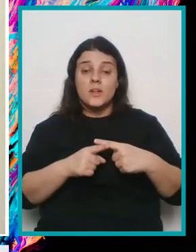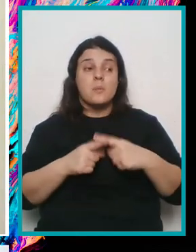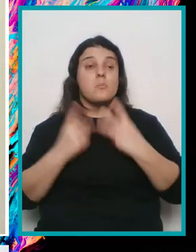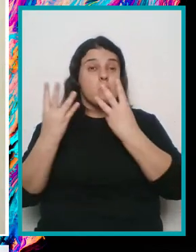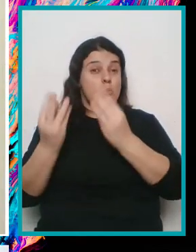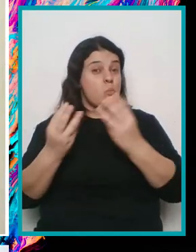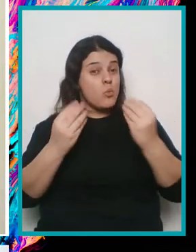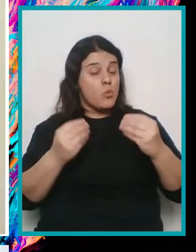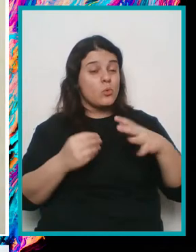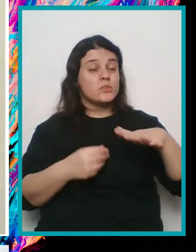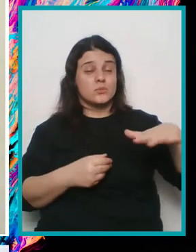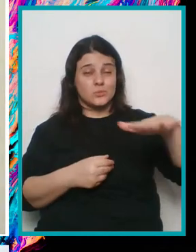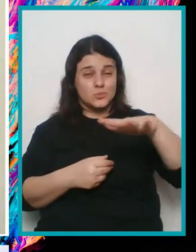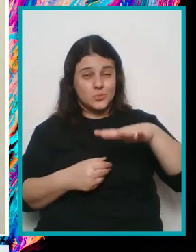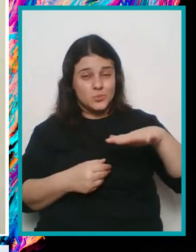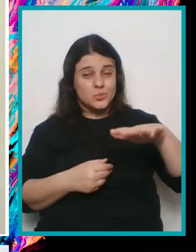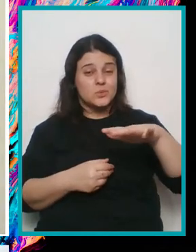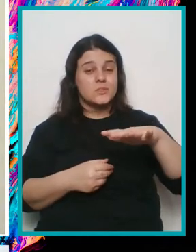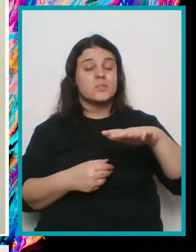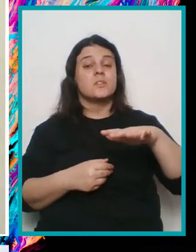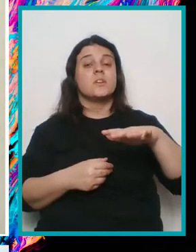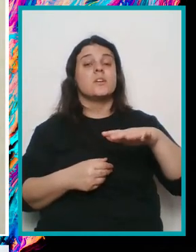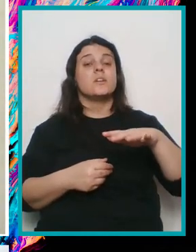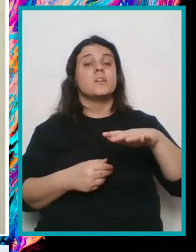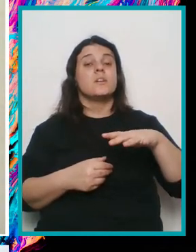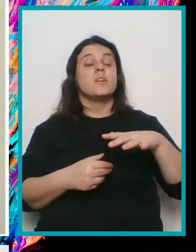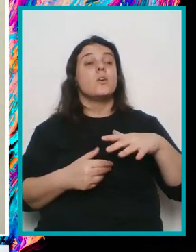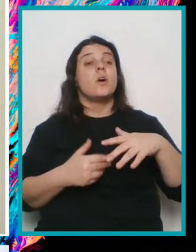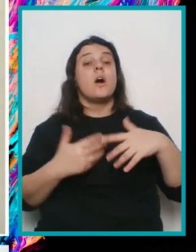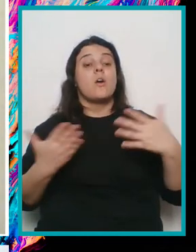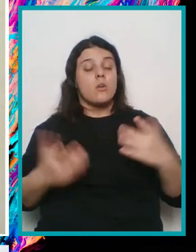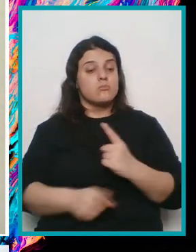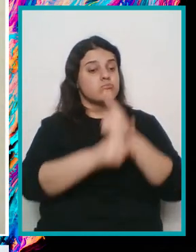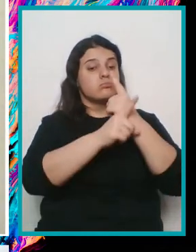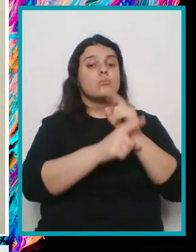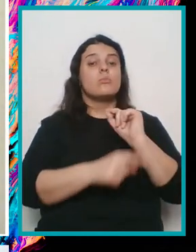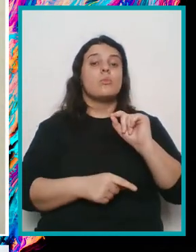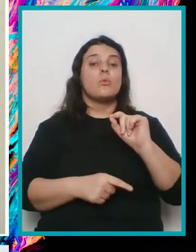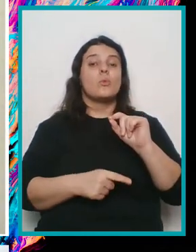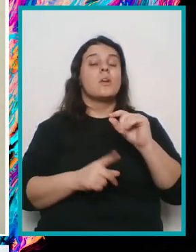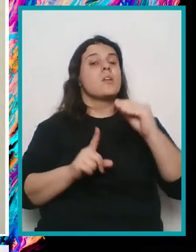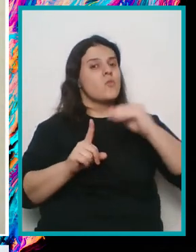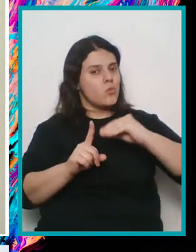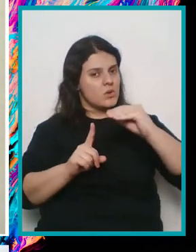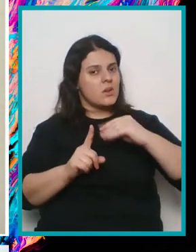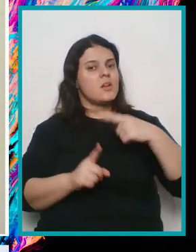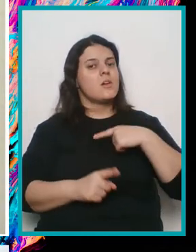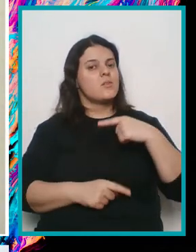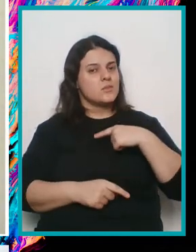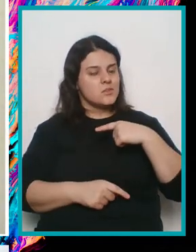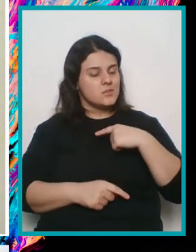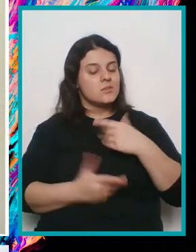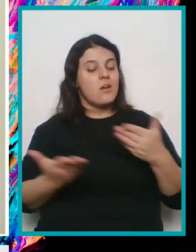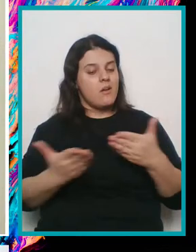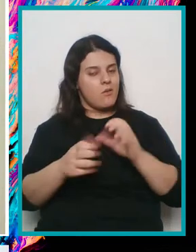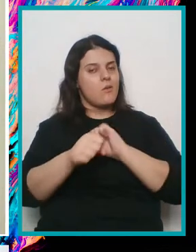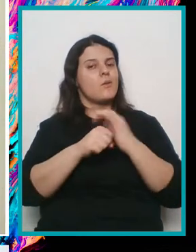And it has also showed that if there is political will, then change is